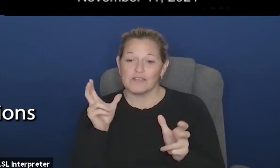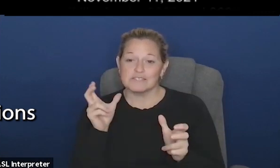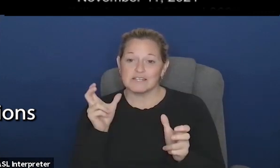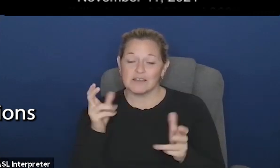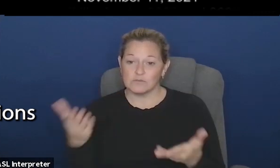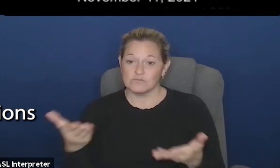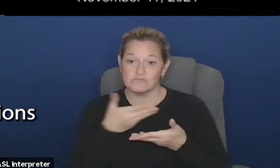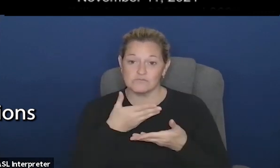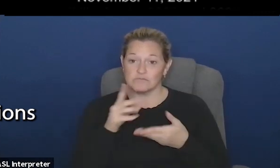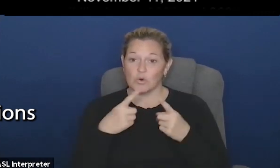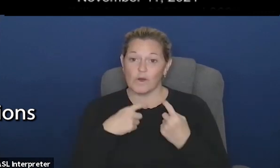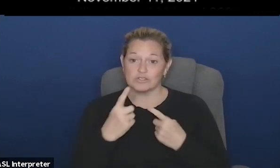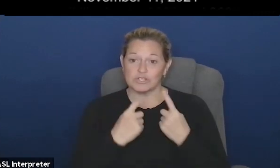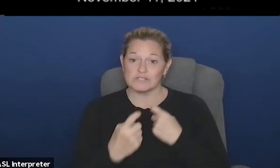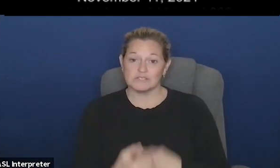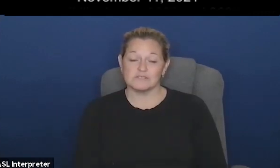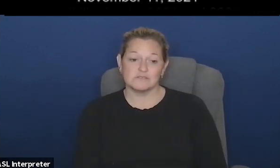might have.